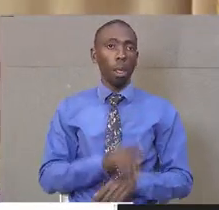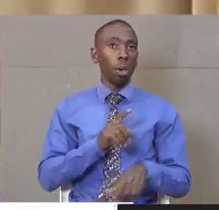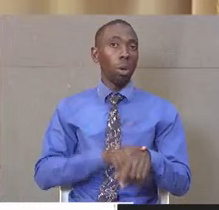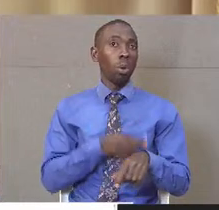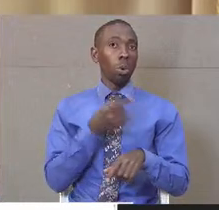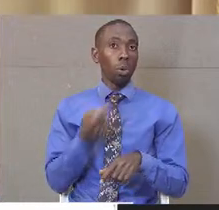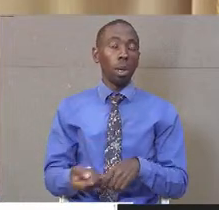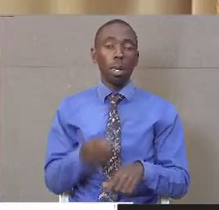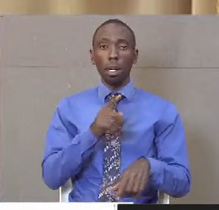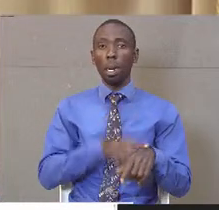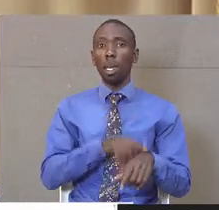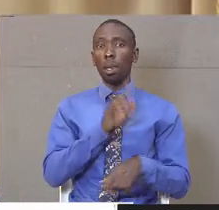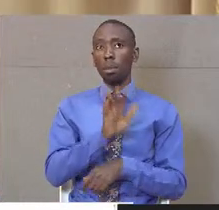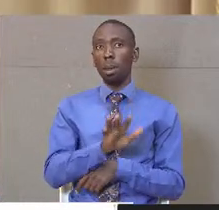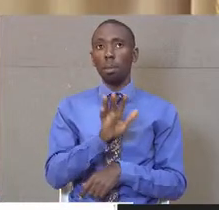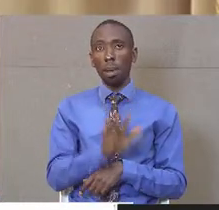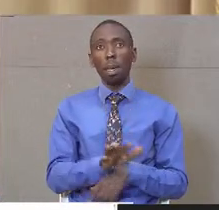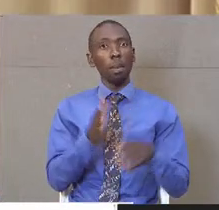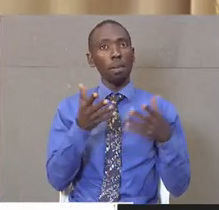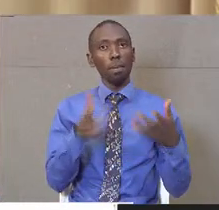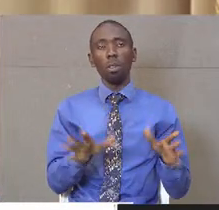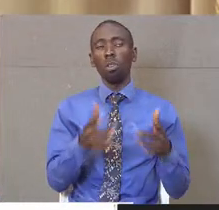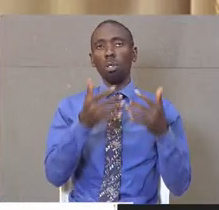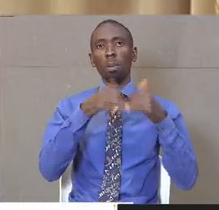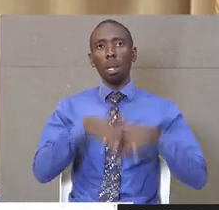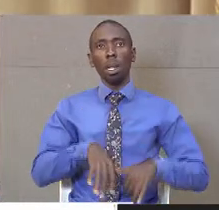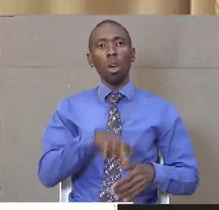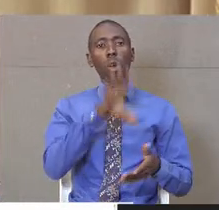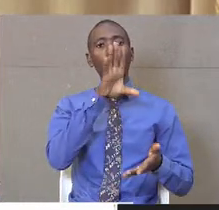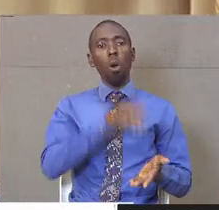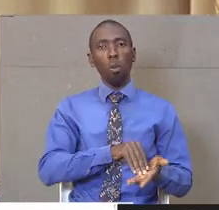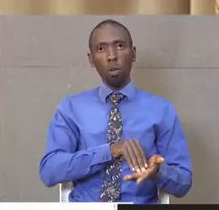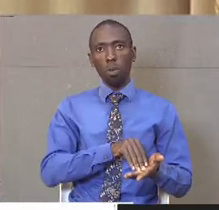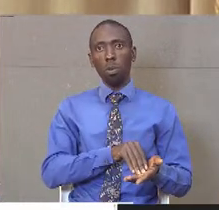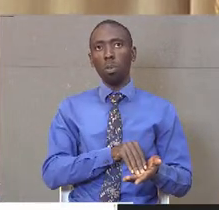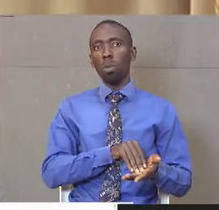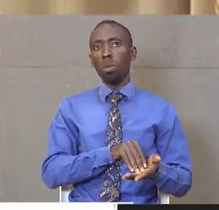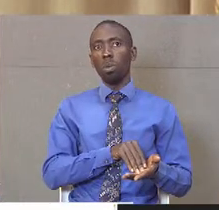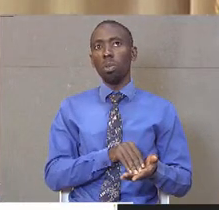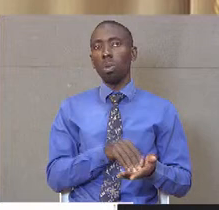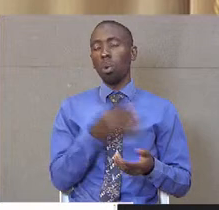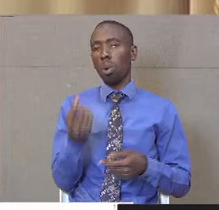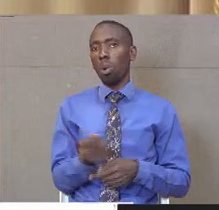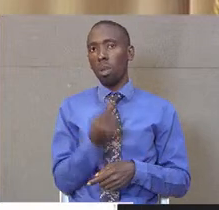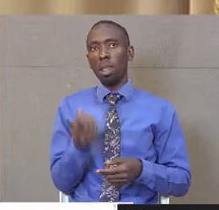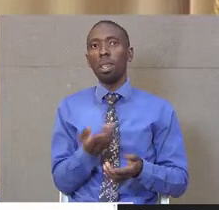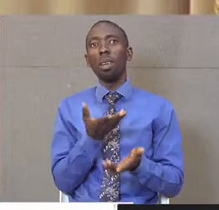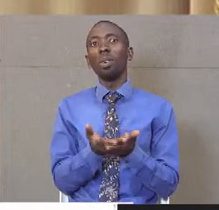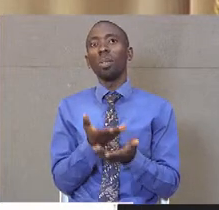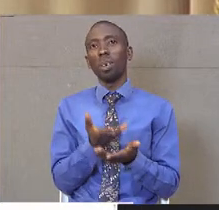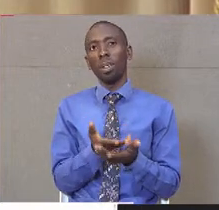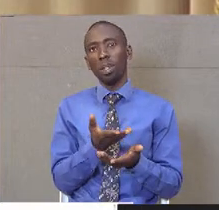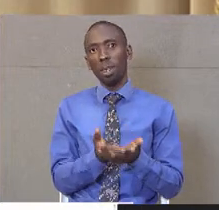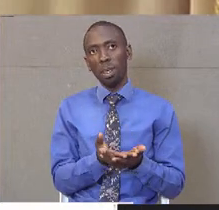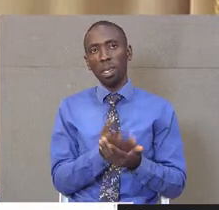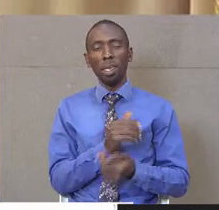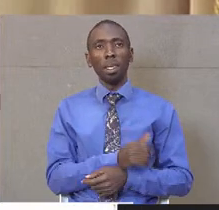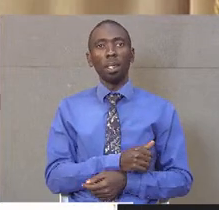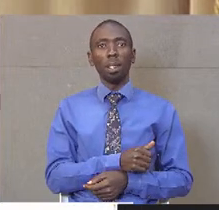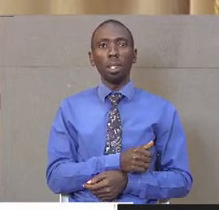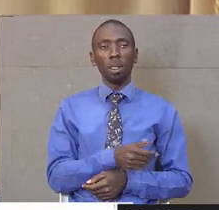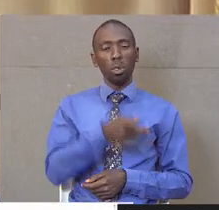When your time is over, it automatically goes off. You just need to request to switch on